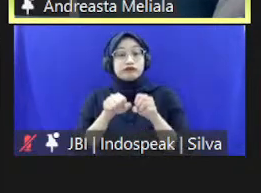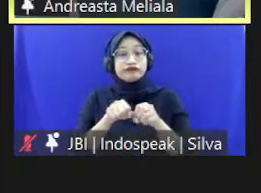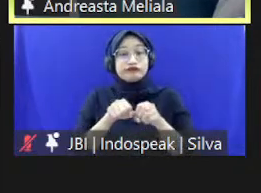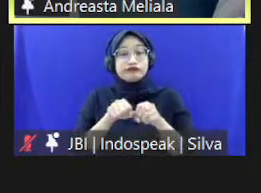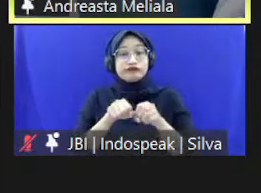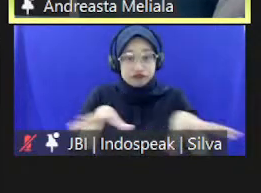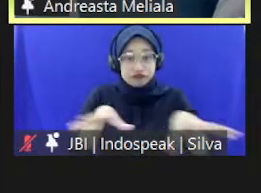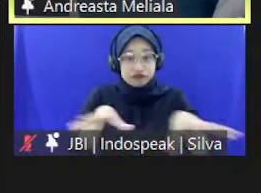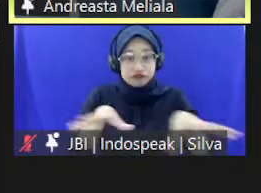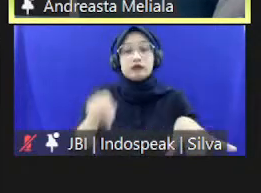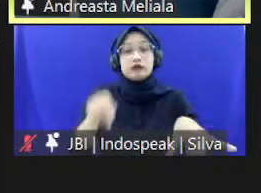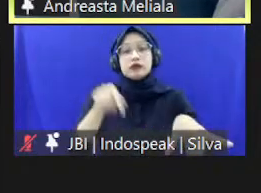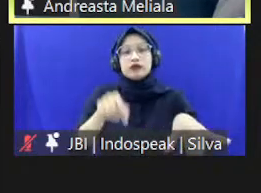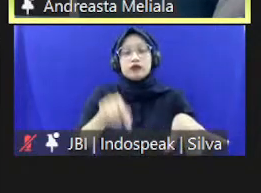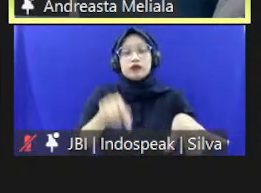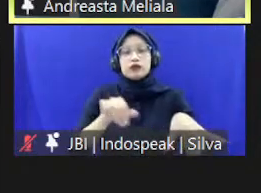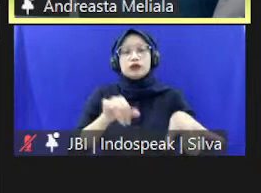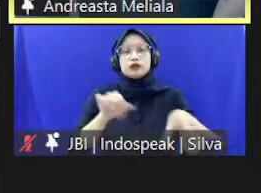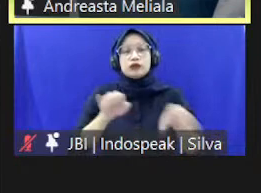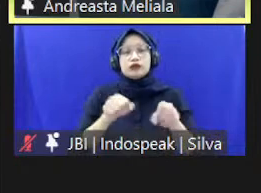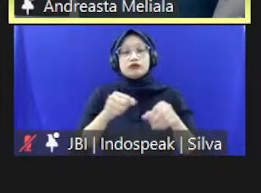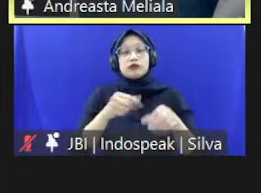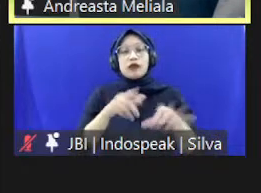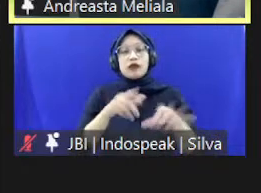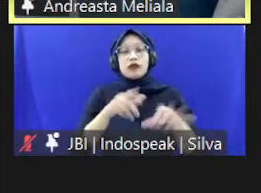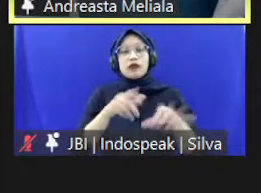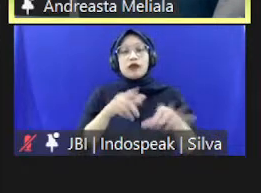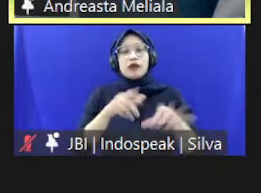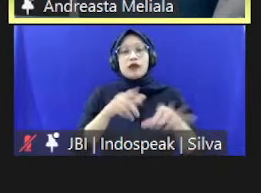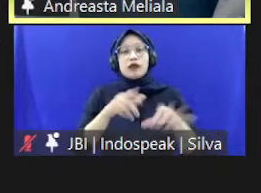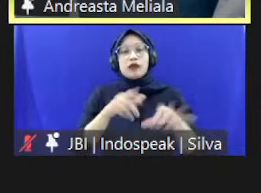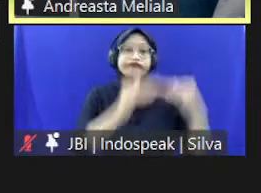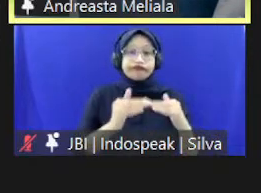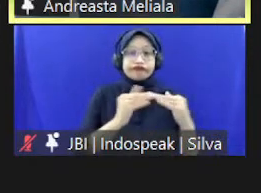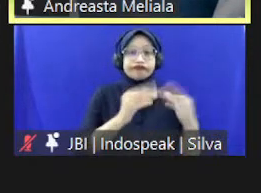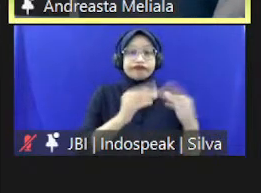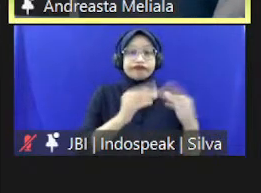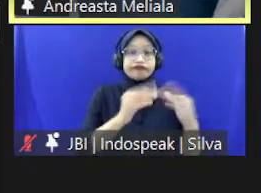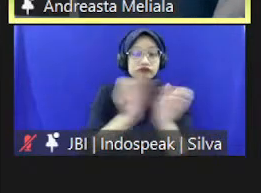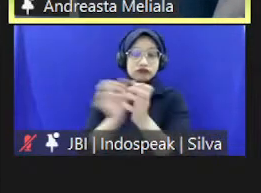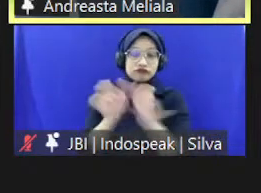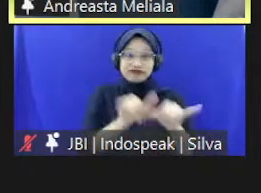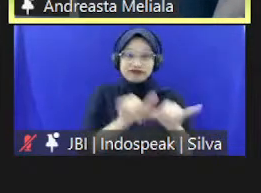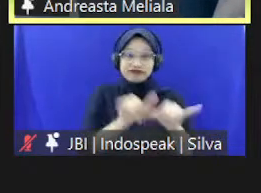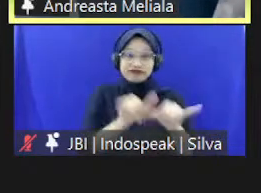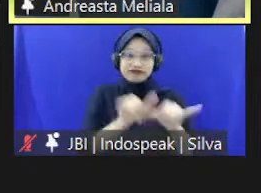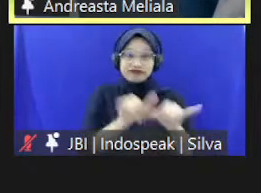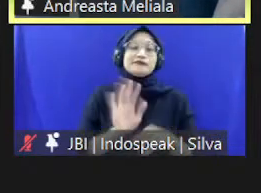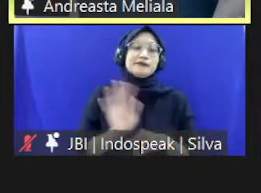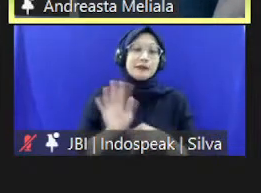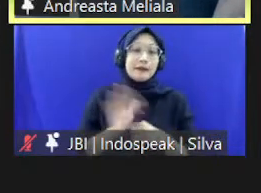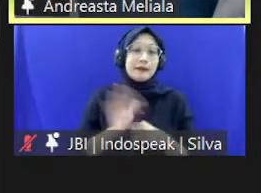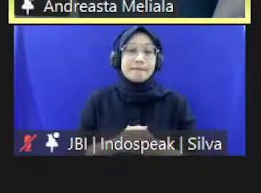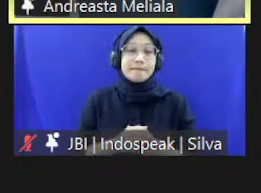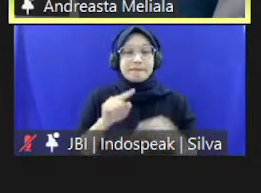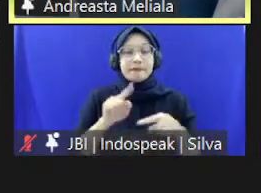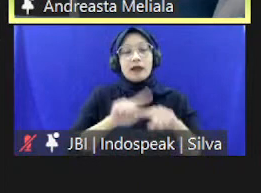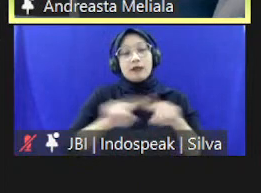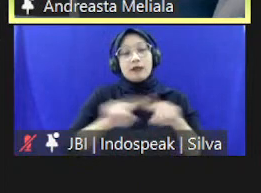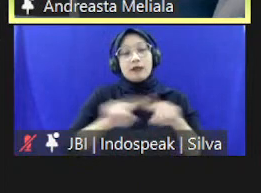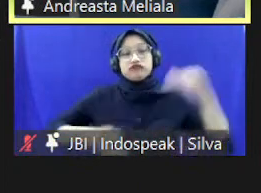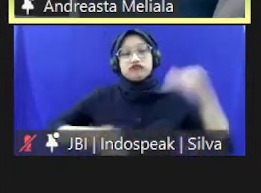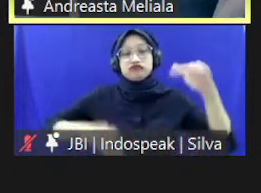high, or we can see that this is from this data, it is stagnant. And this